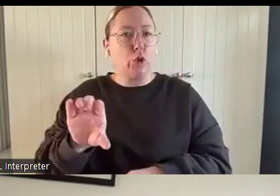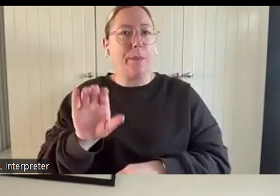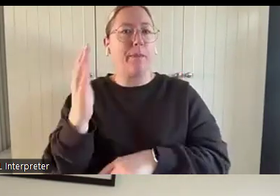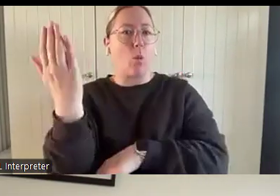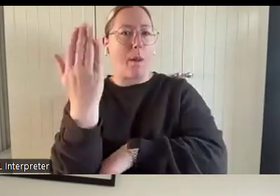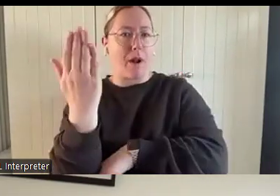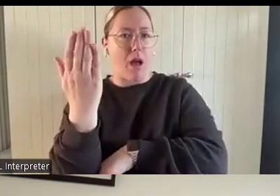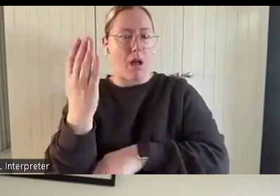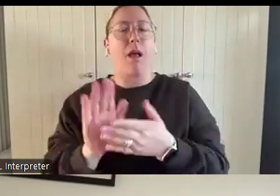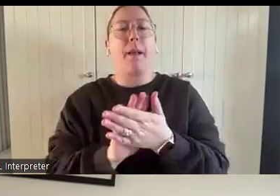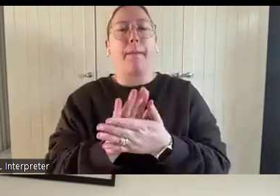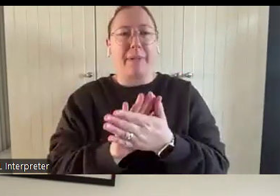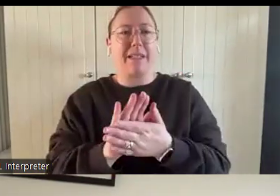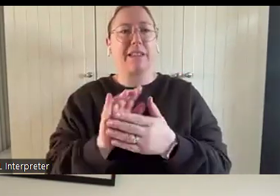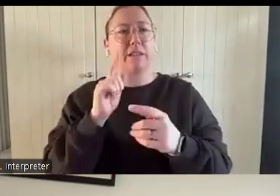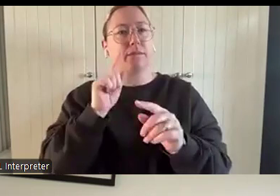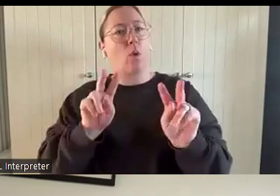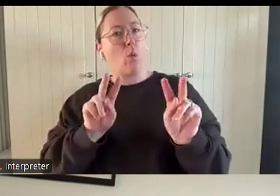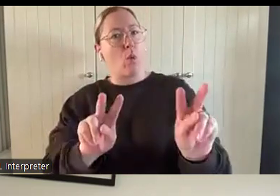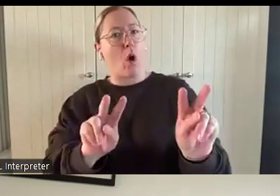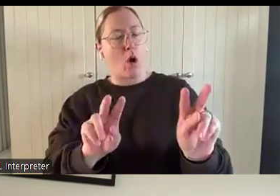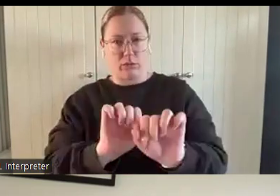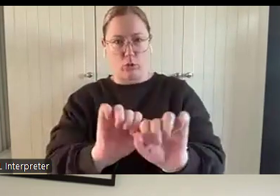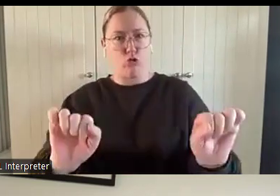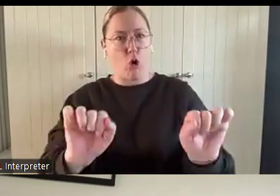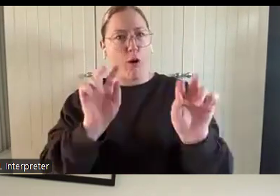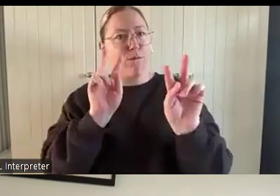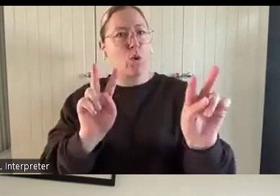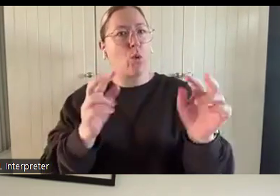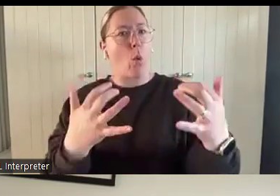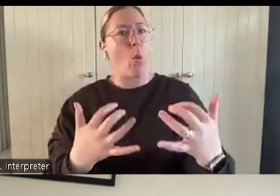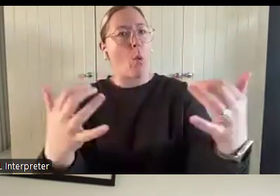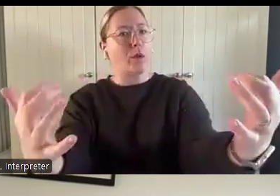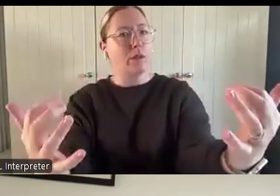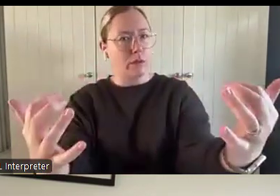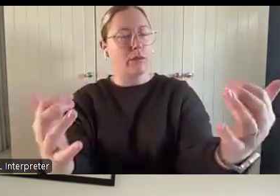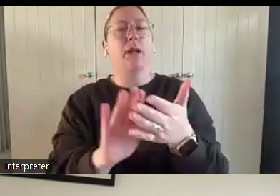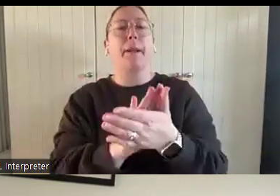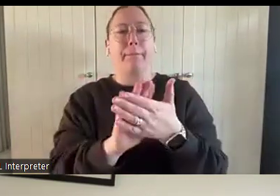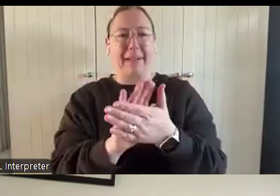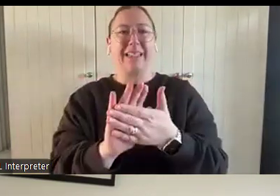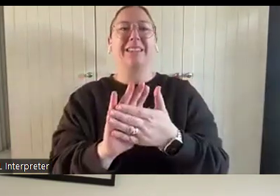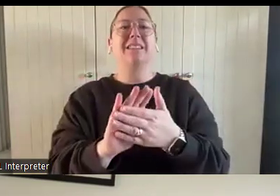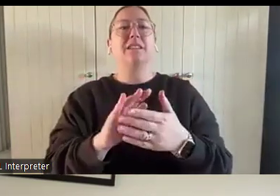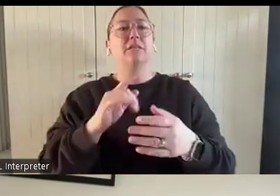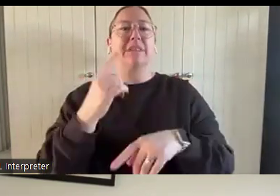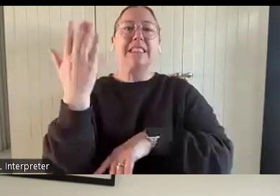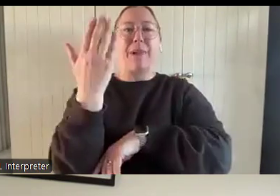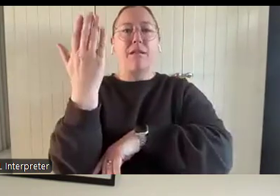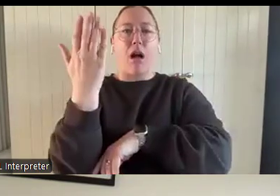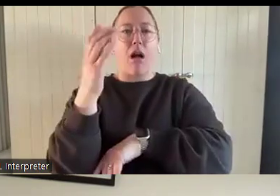and that means you'll be watching from the audience view while the panelists and I appear on screen, so you won't have a camera or a